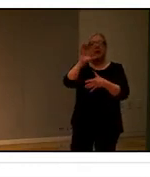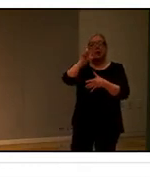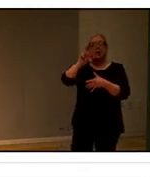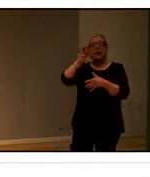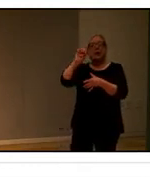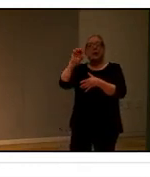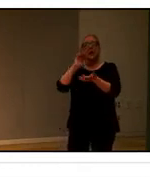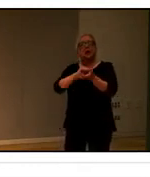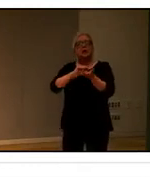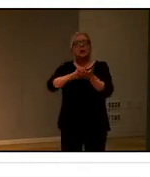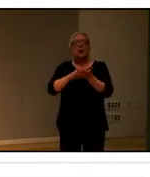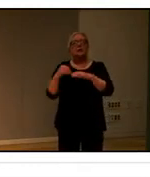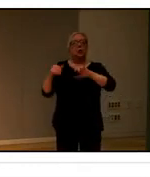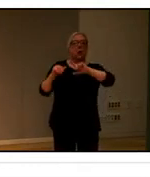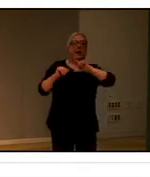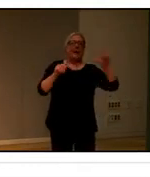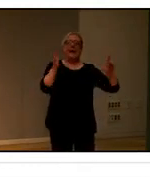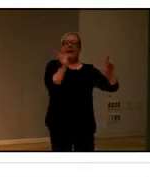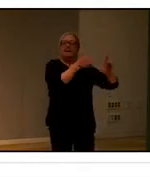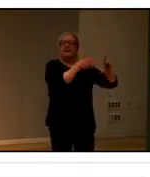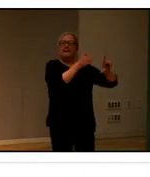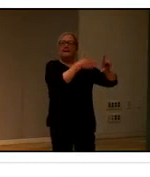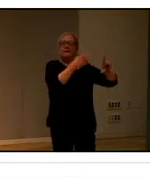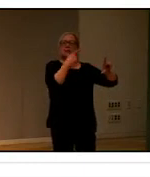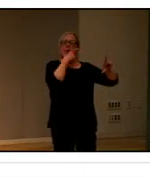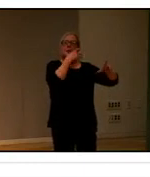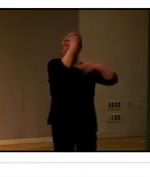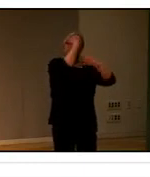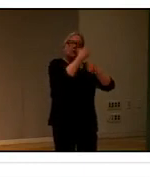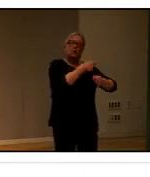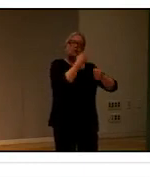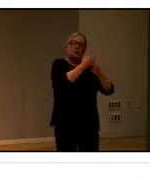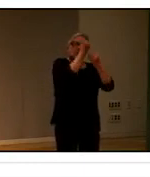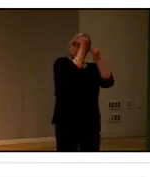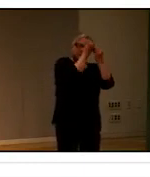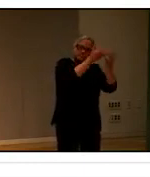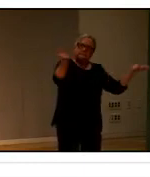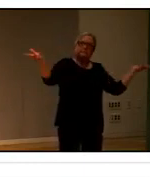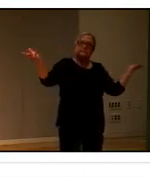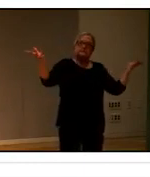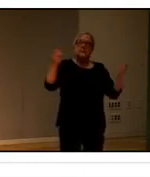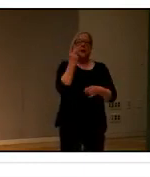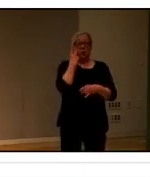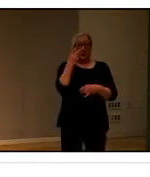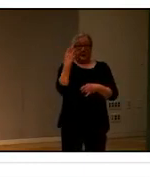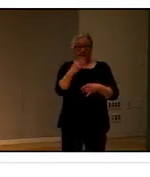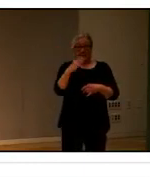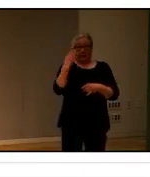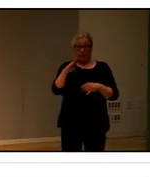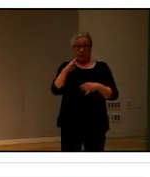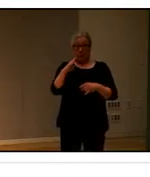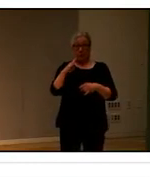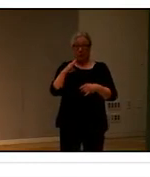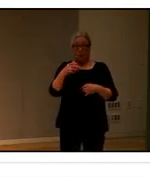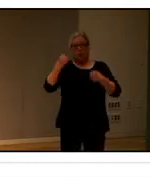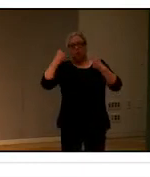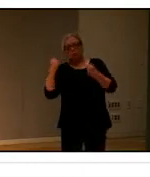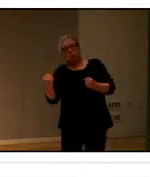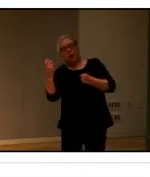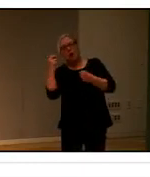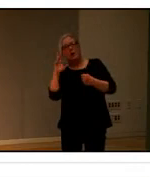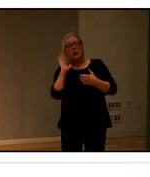and this is who are the trusted voices to disseminate this information. And you'll see blue is strongly or moderately